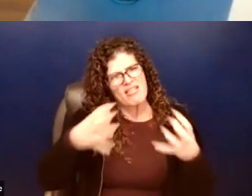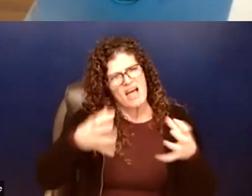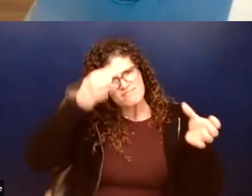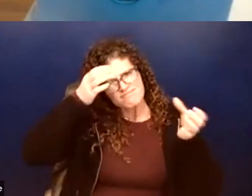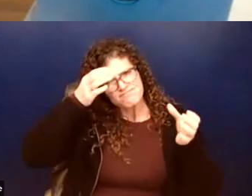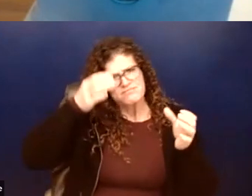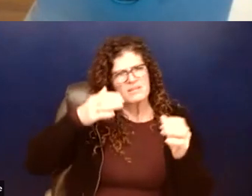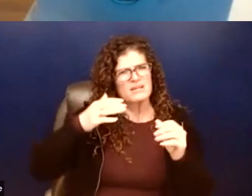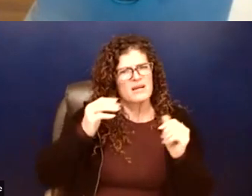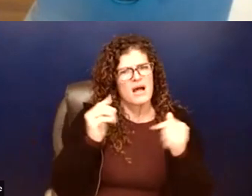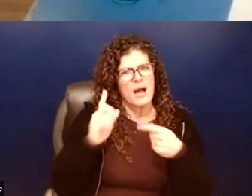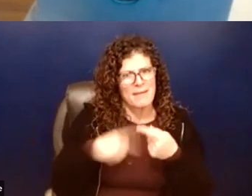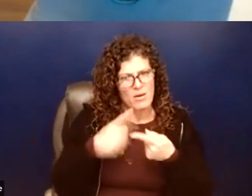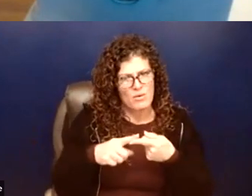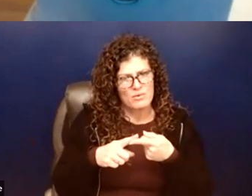about